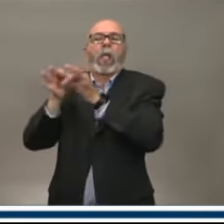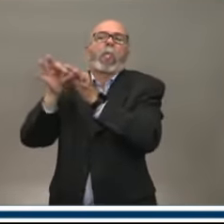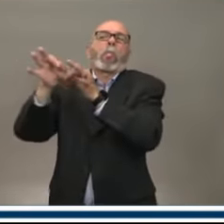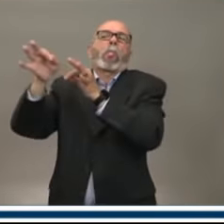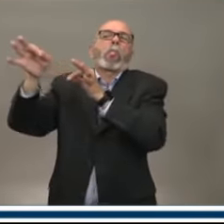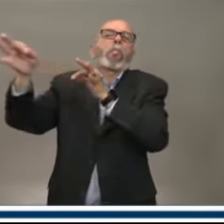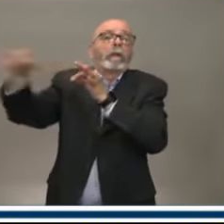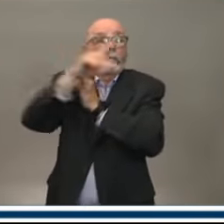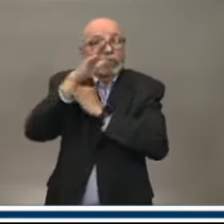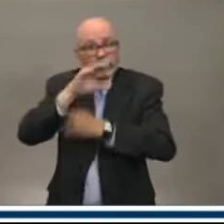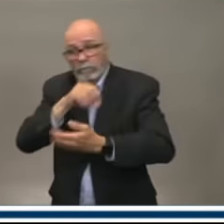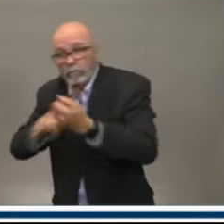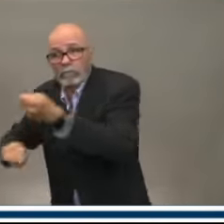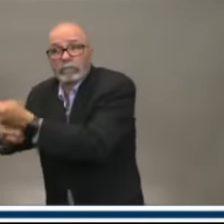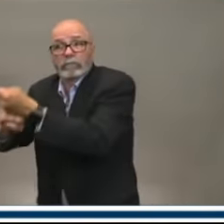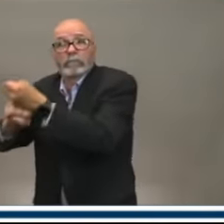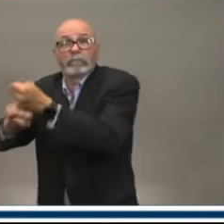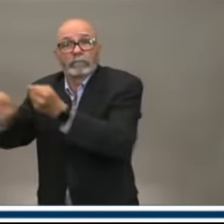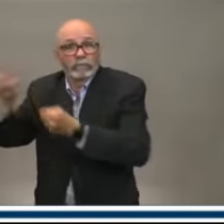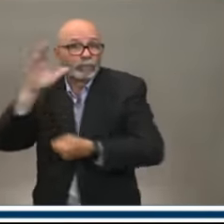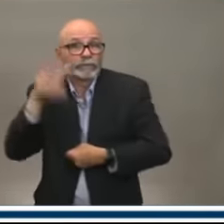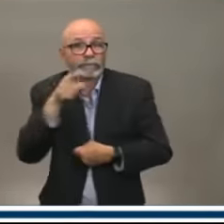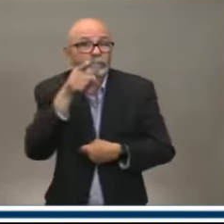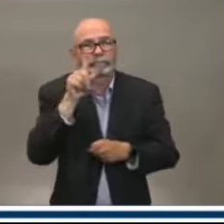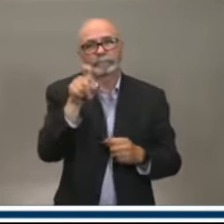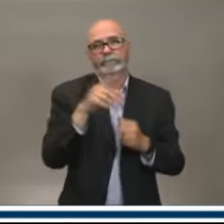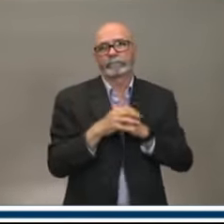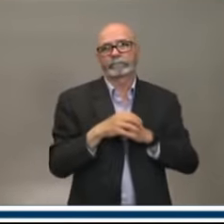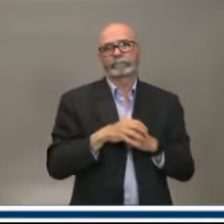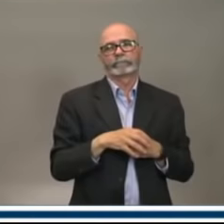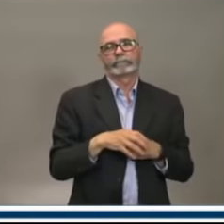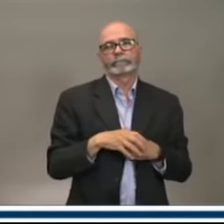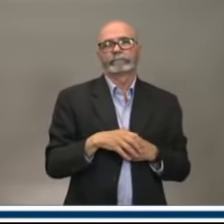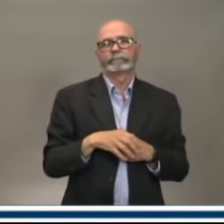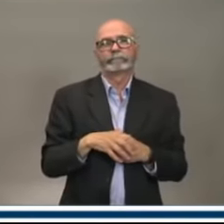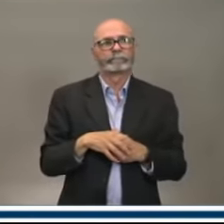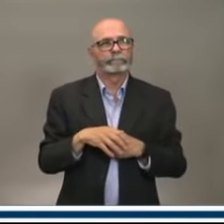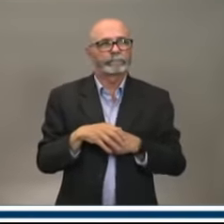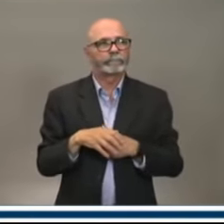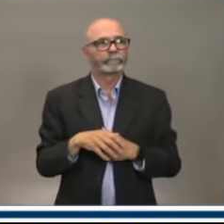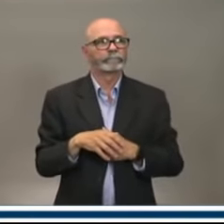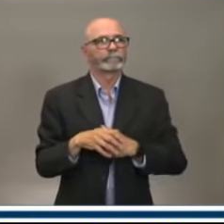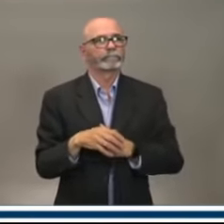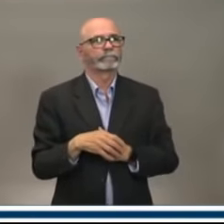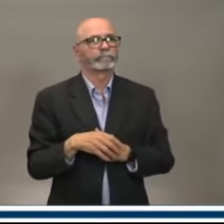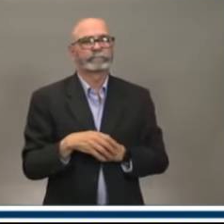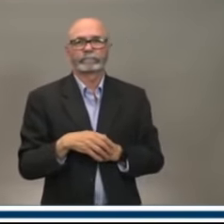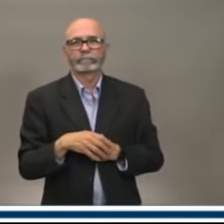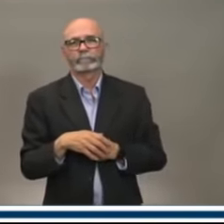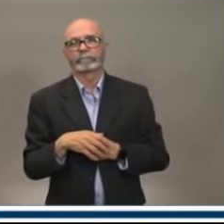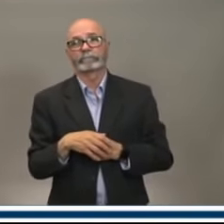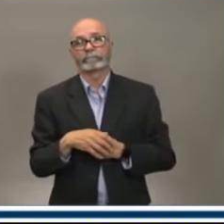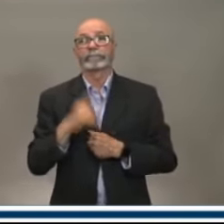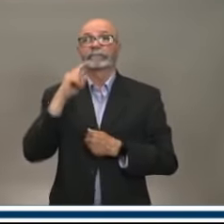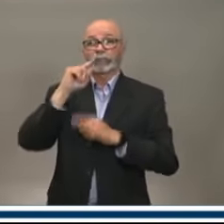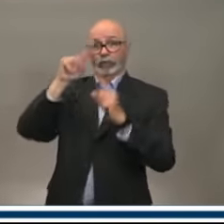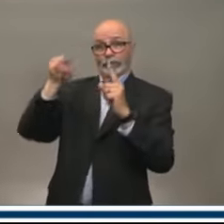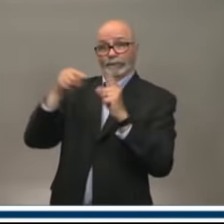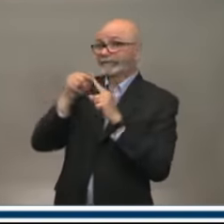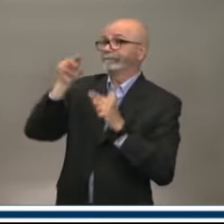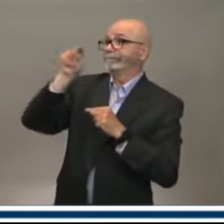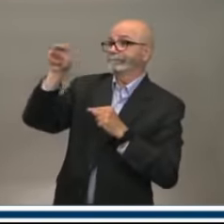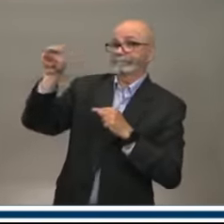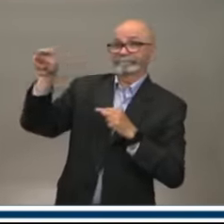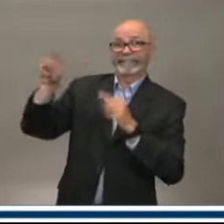the documents and the support that they bring to public health after they understand the full public health protocol will determine when